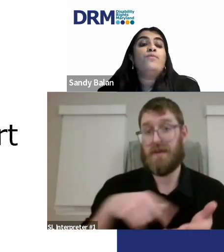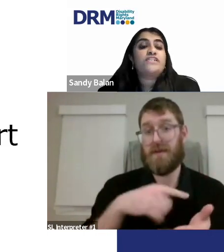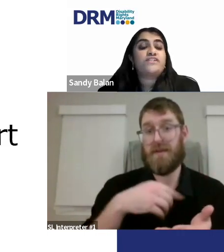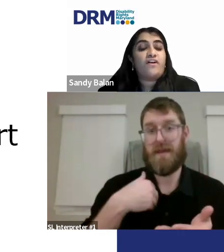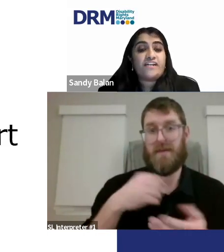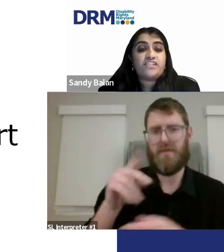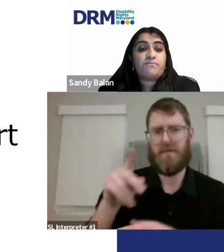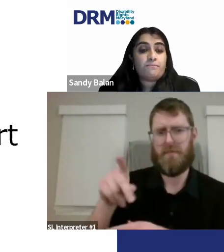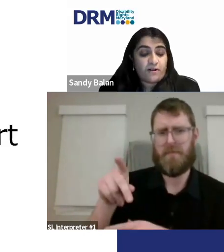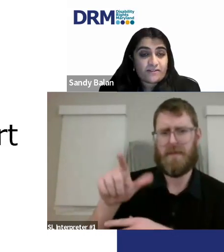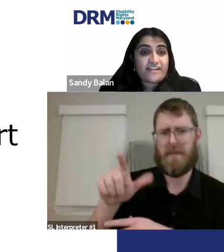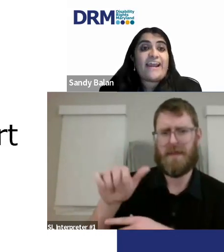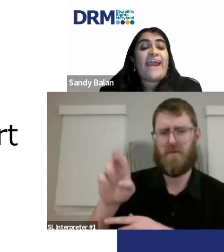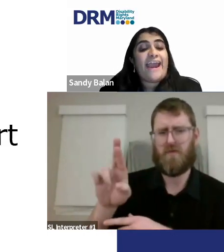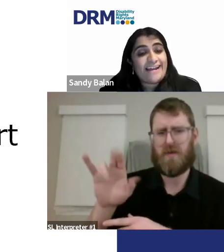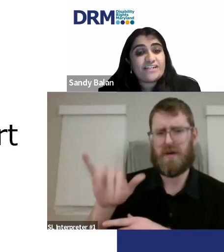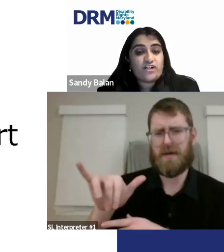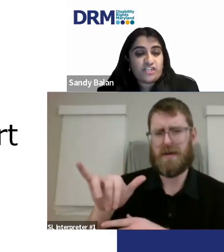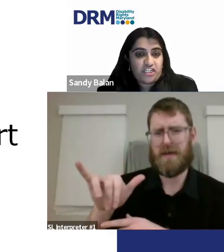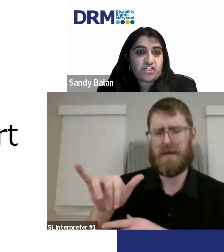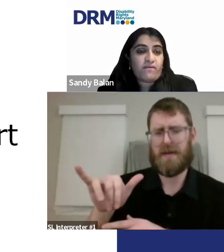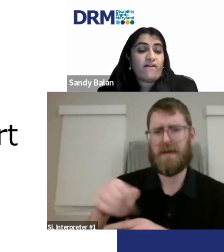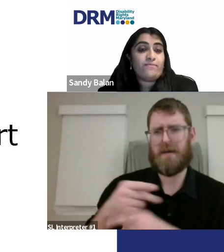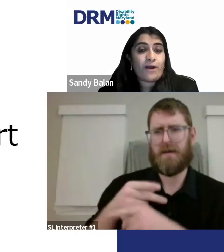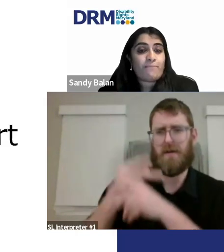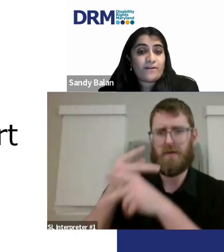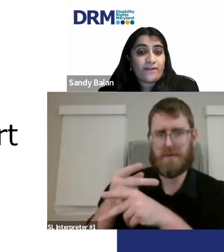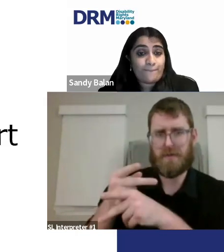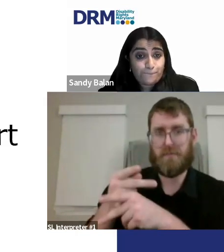guardianship, which is guardianship of the person and